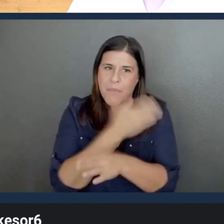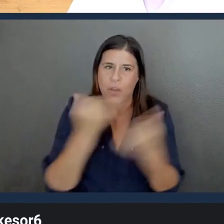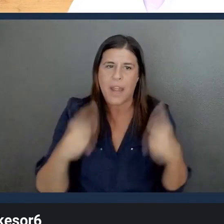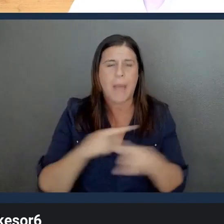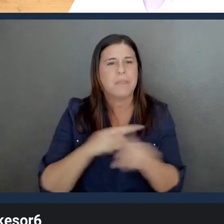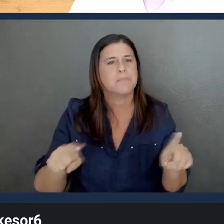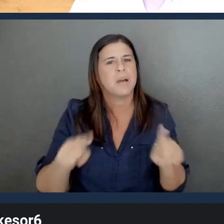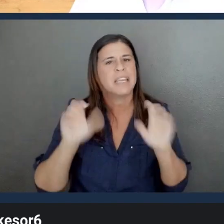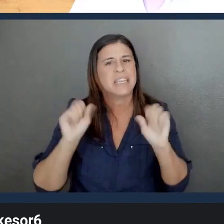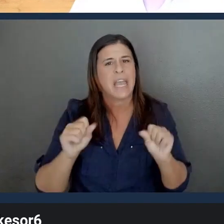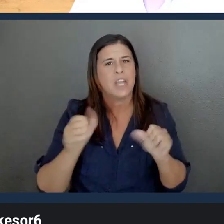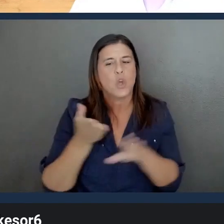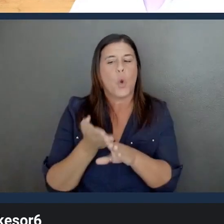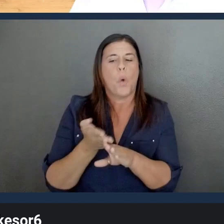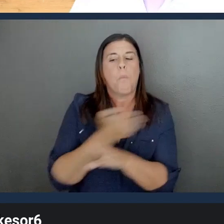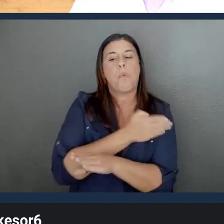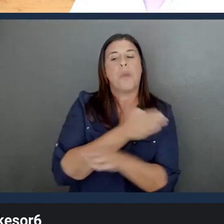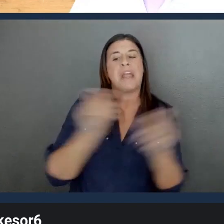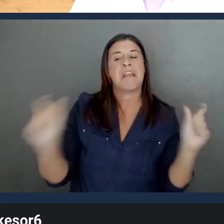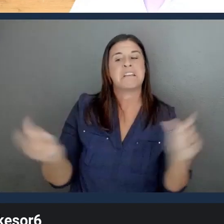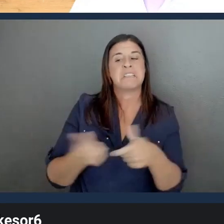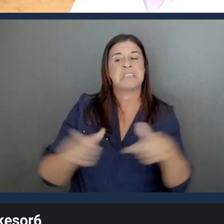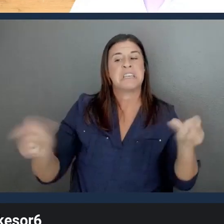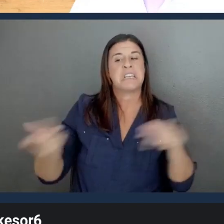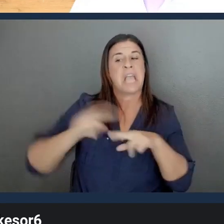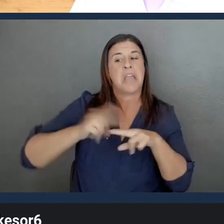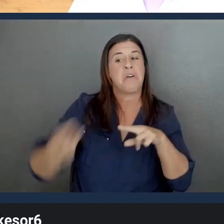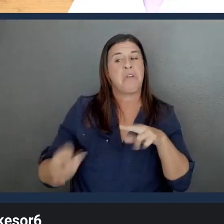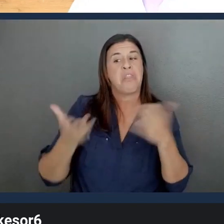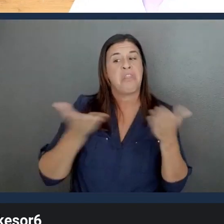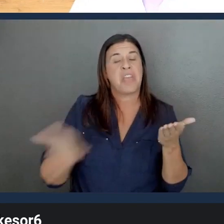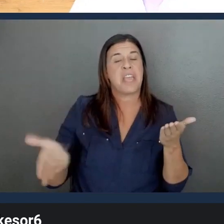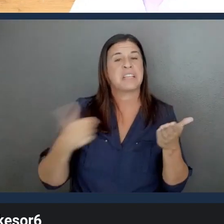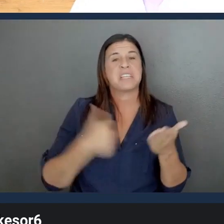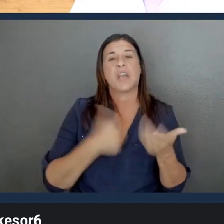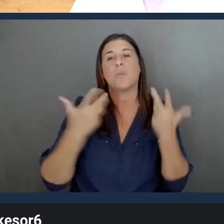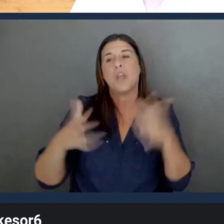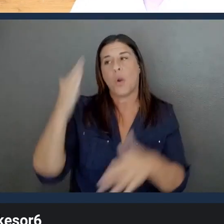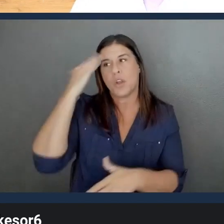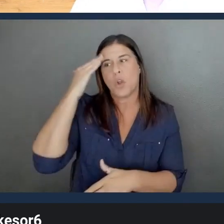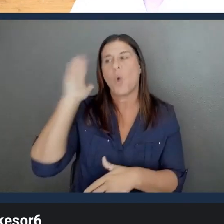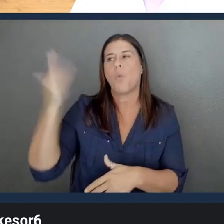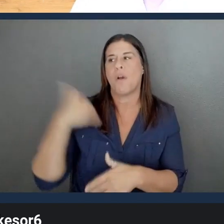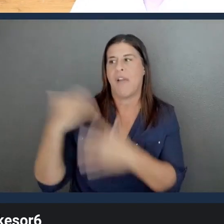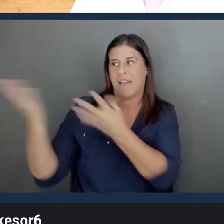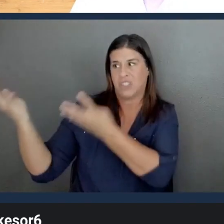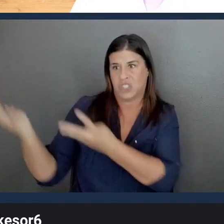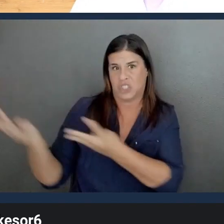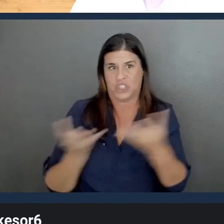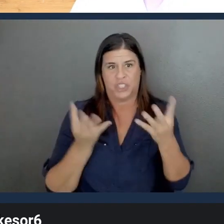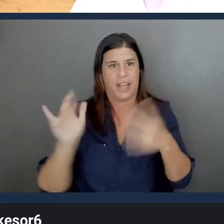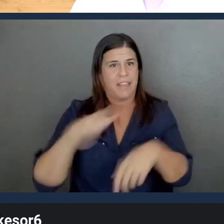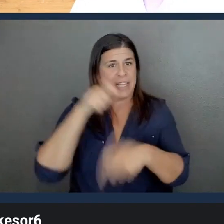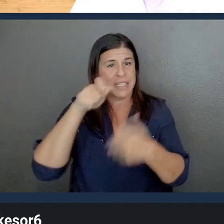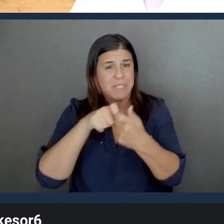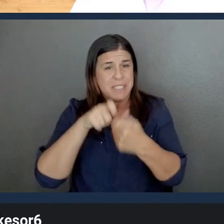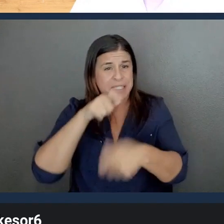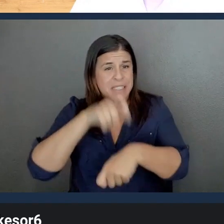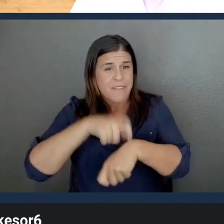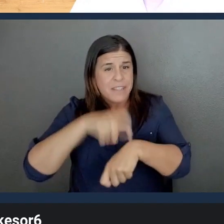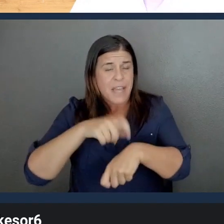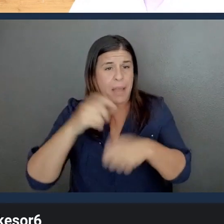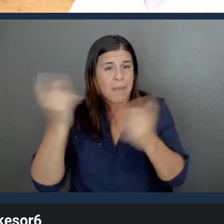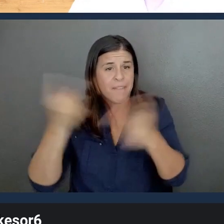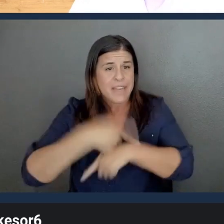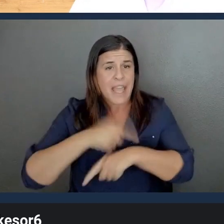to pre-scale things? For example, we have an expected load at a specific time of day. Can we trigger the